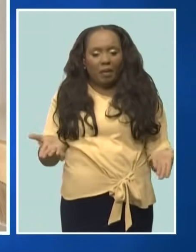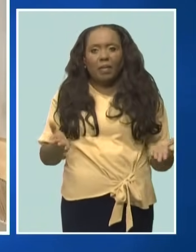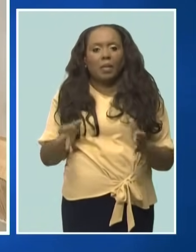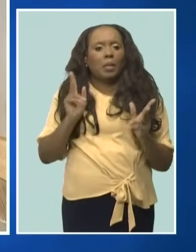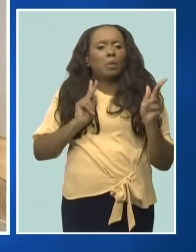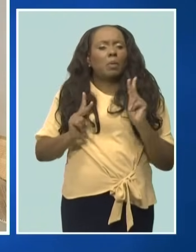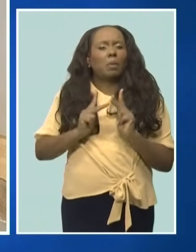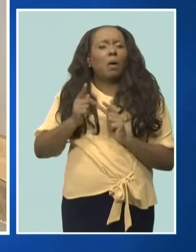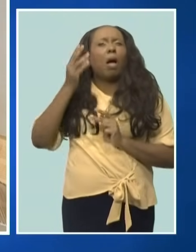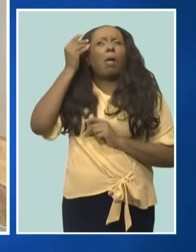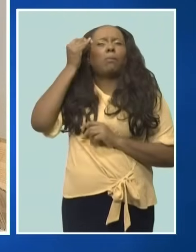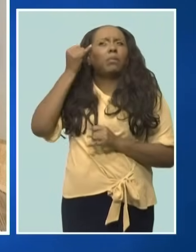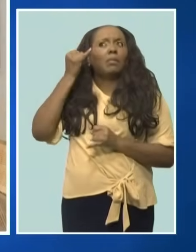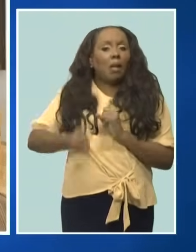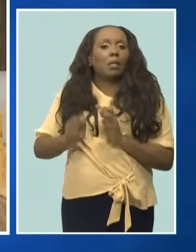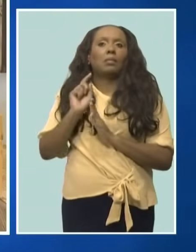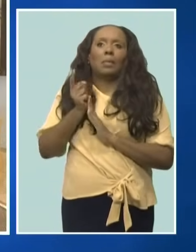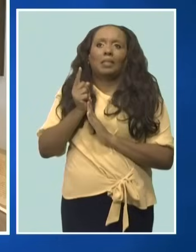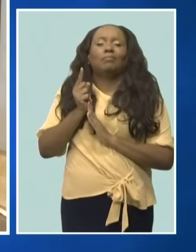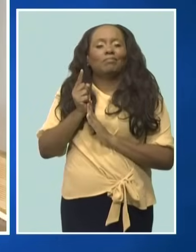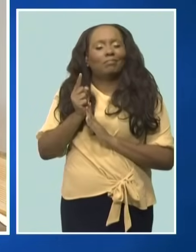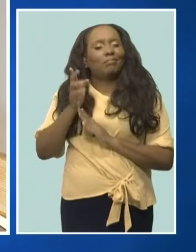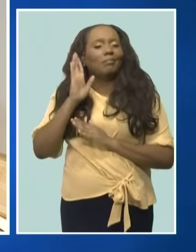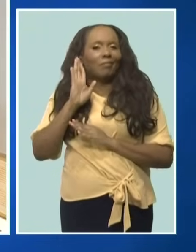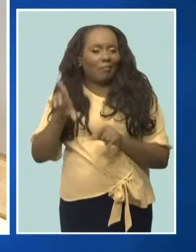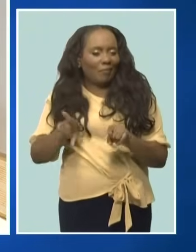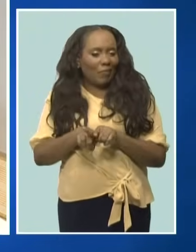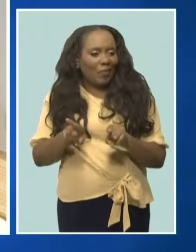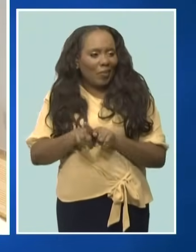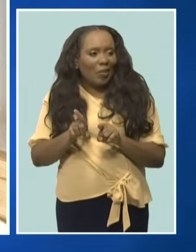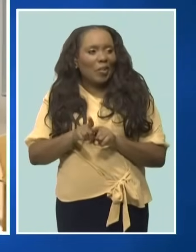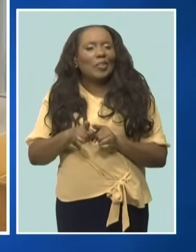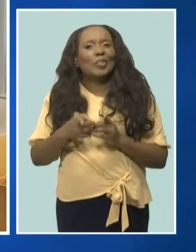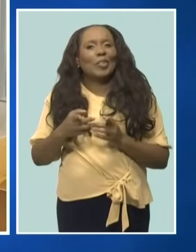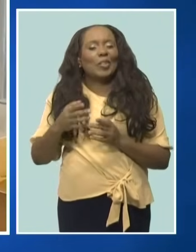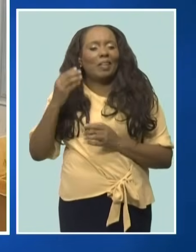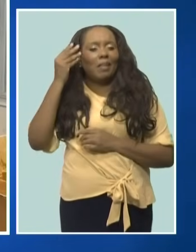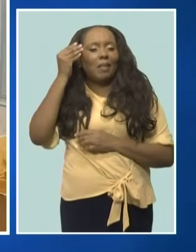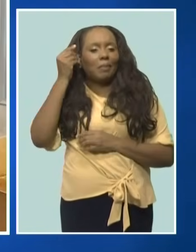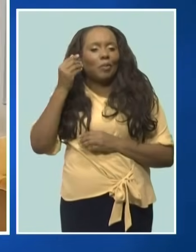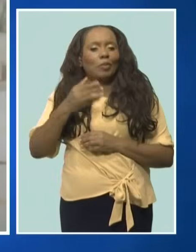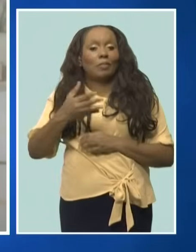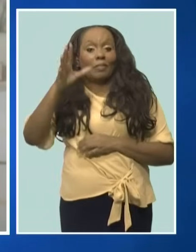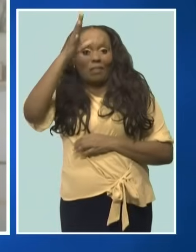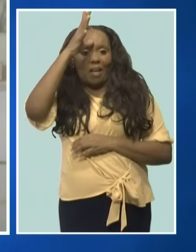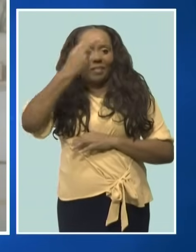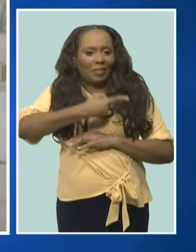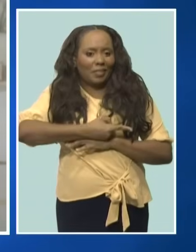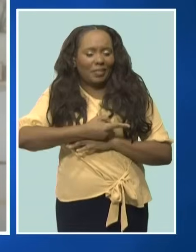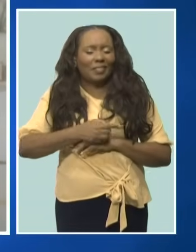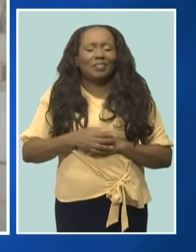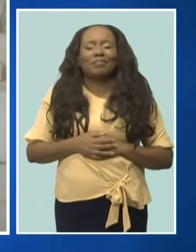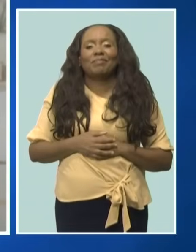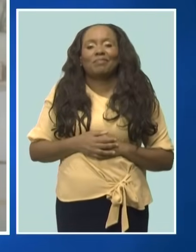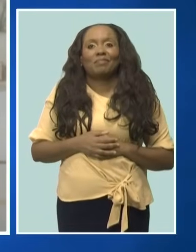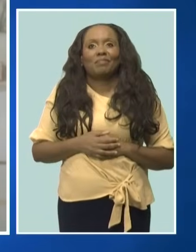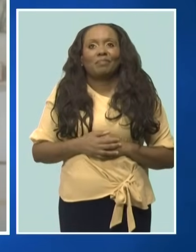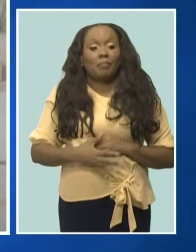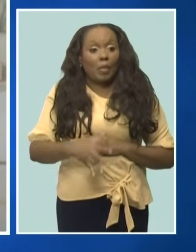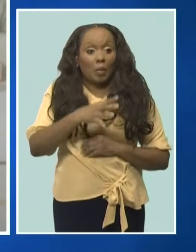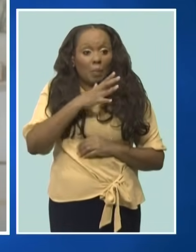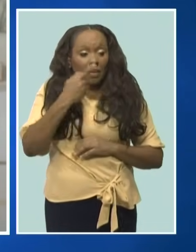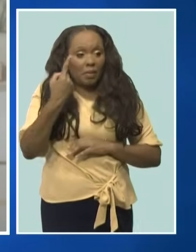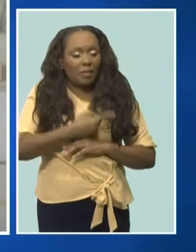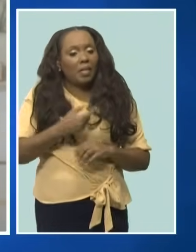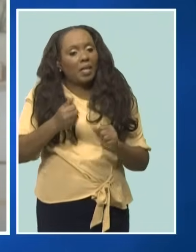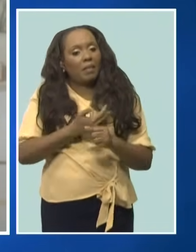deciders have been thought of as they are also looking ahead to Father's Day. Mother's Day, we have put everything in place